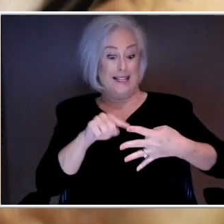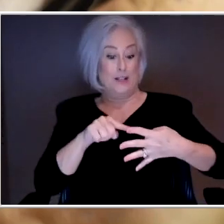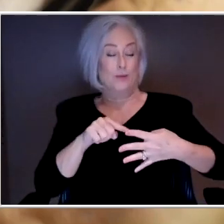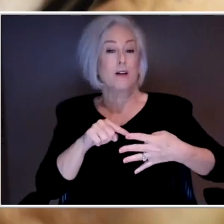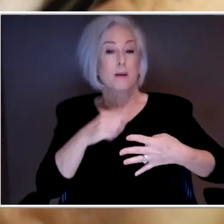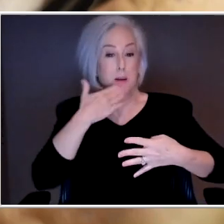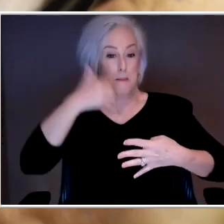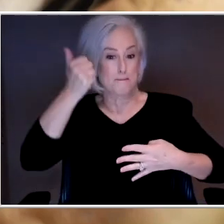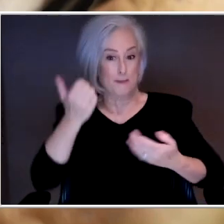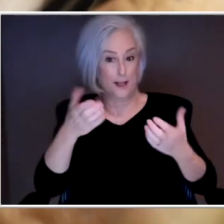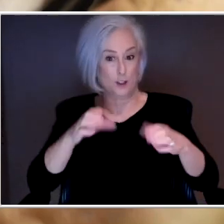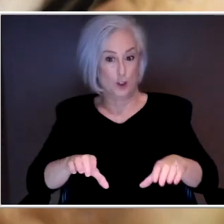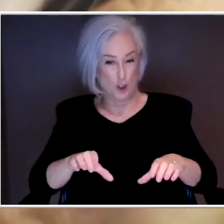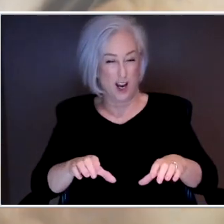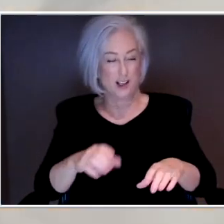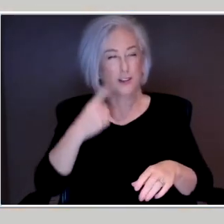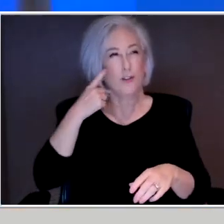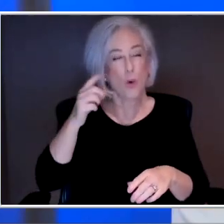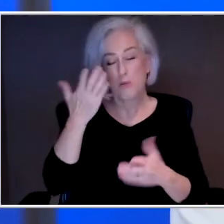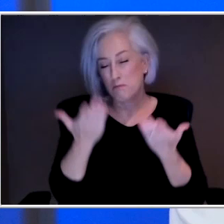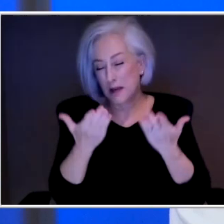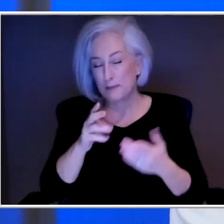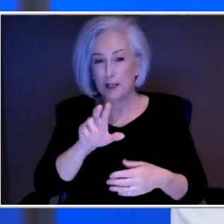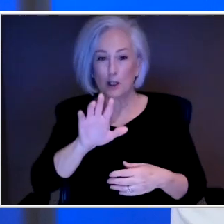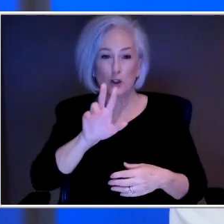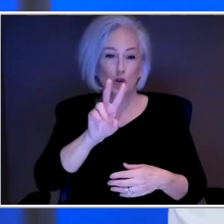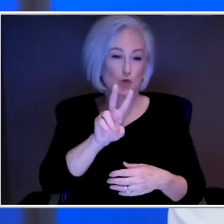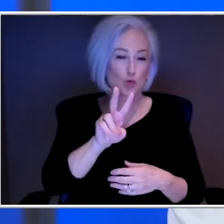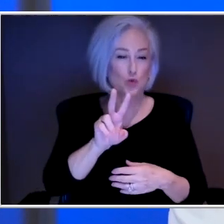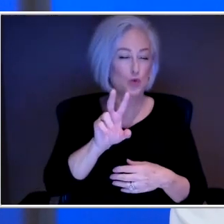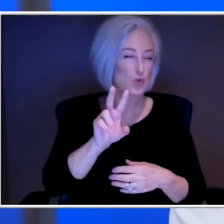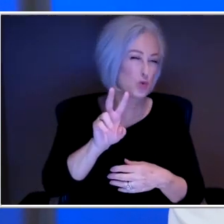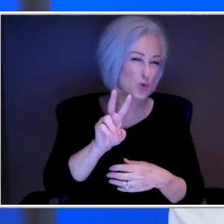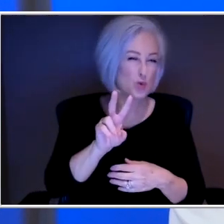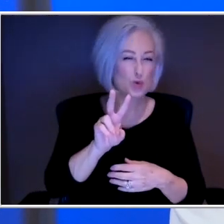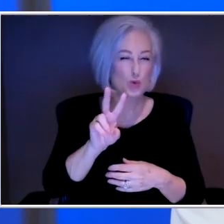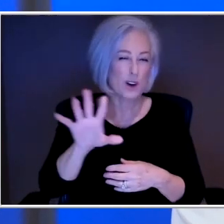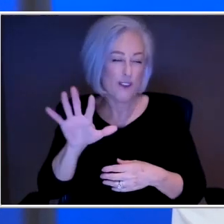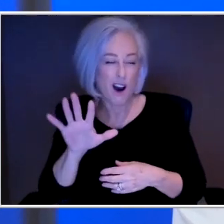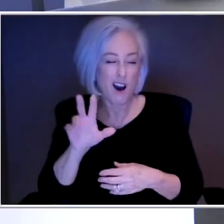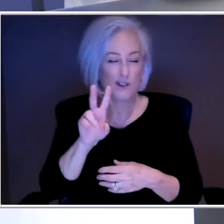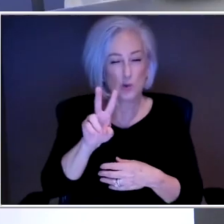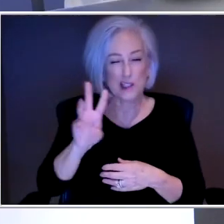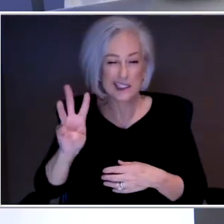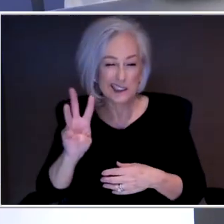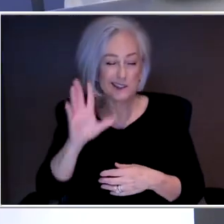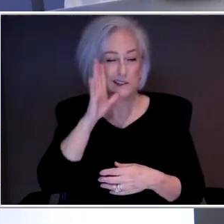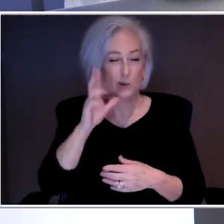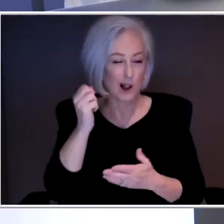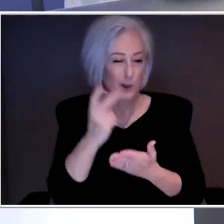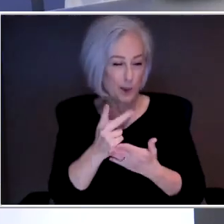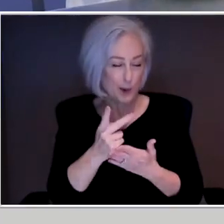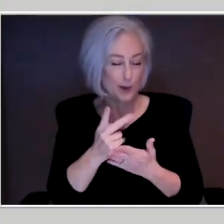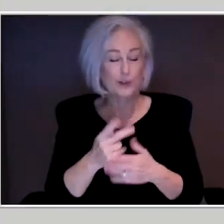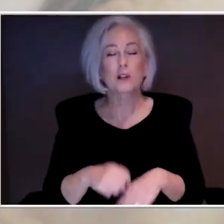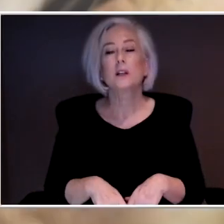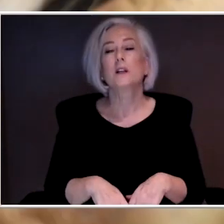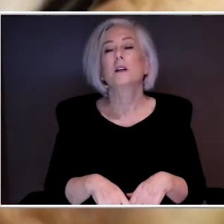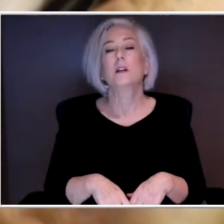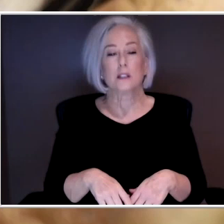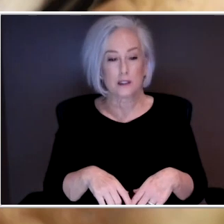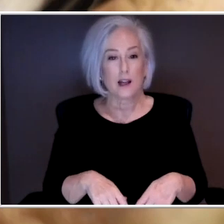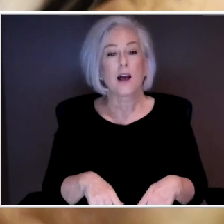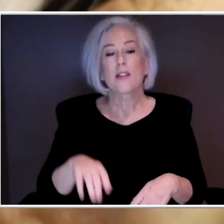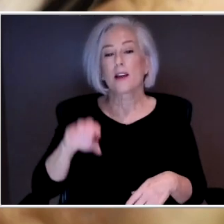going to be out in 2025 or 2026 if everything goes according to plan with the clinical trials. So. And then psychedelic can also apply to ketamine or MDMA.